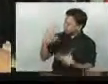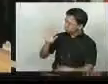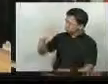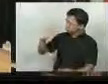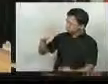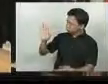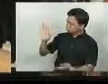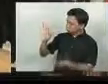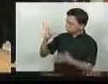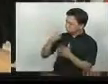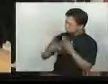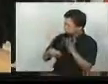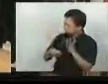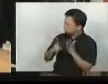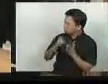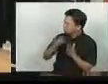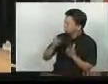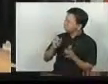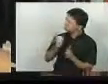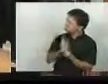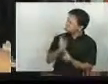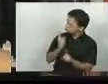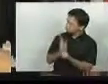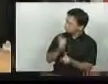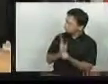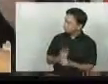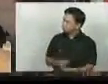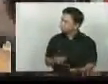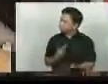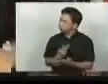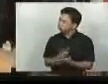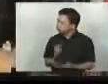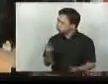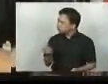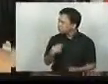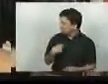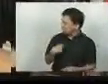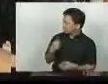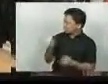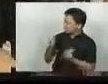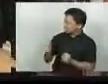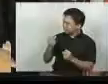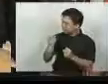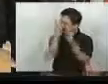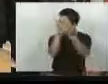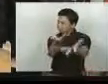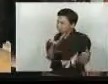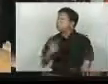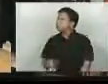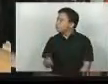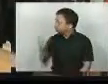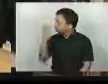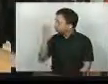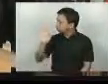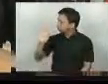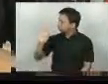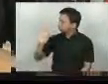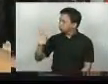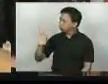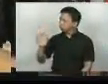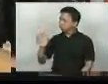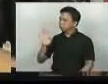of this software are so reasonable, and it's in Philippine pesos. Would you like to share with them, Jean, how much the